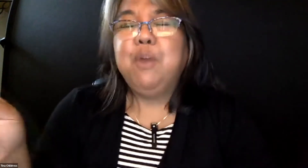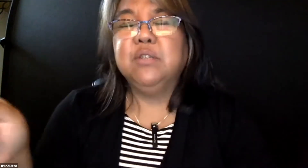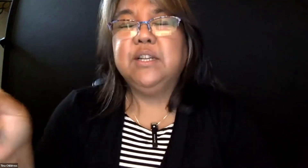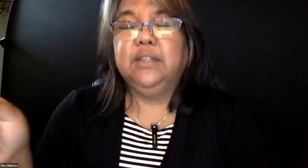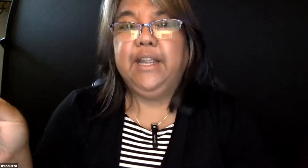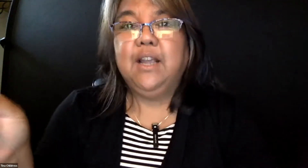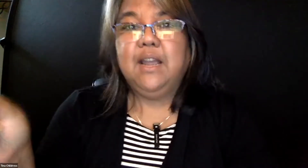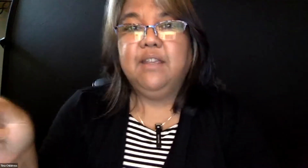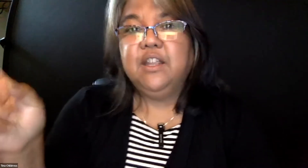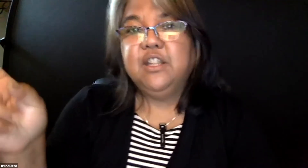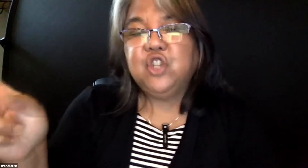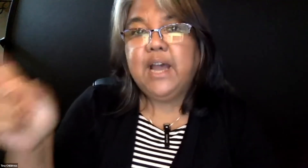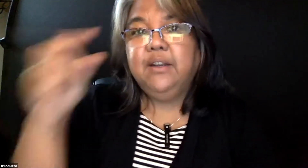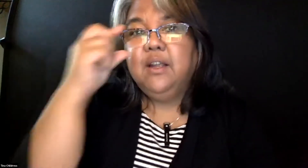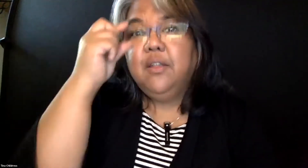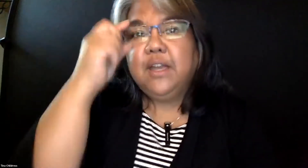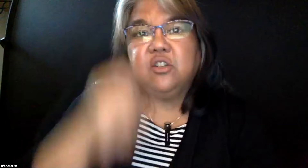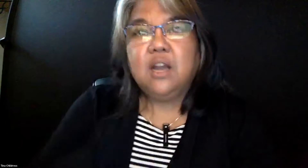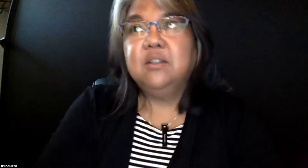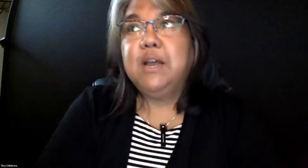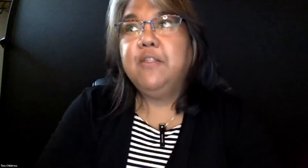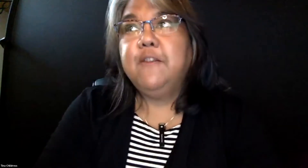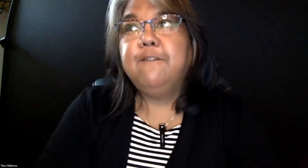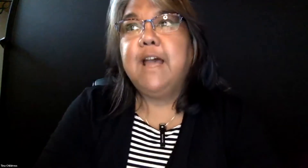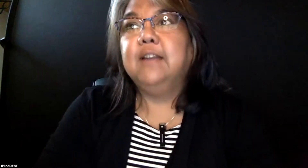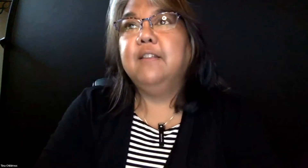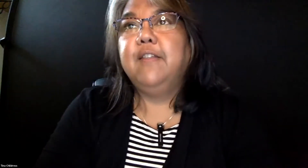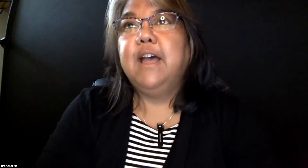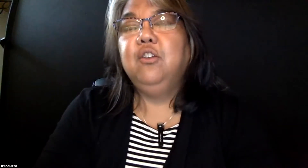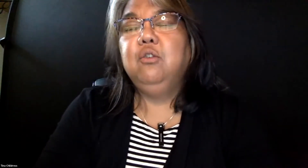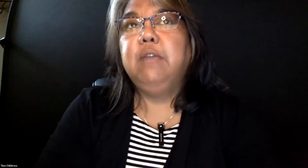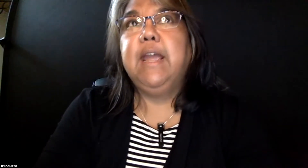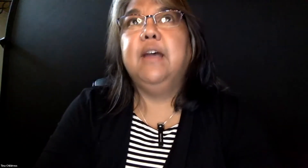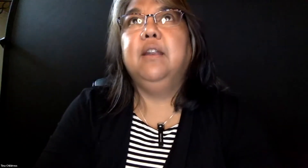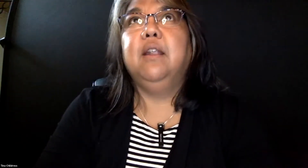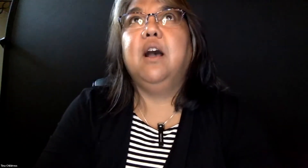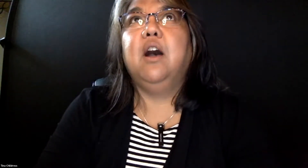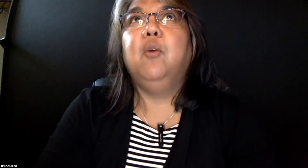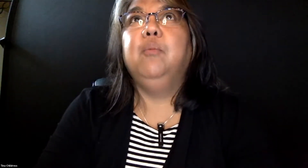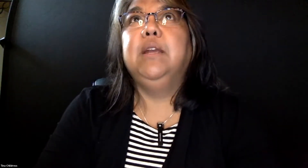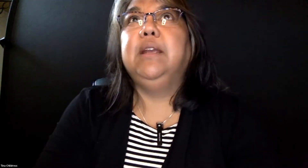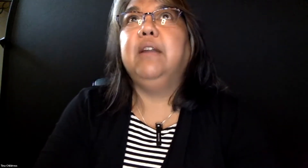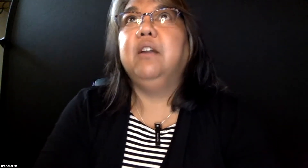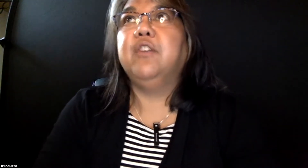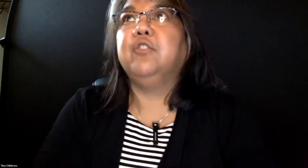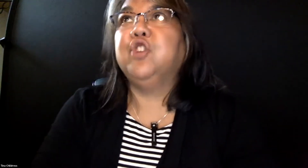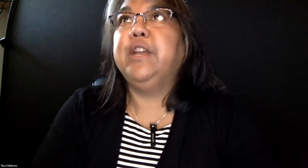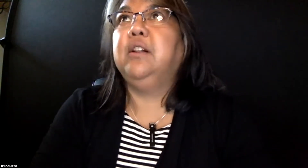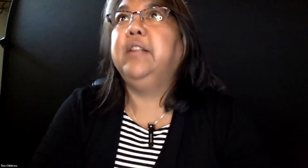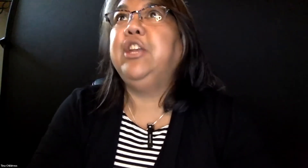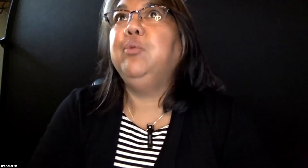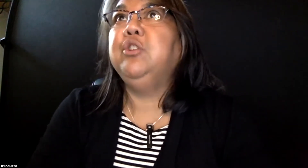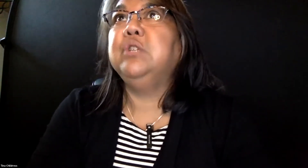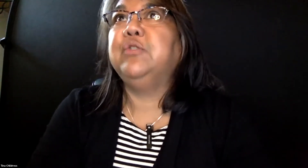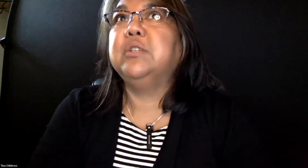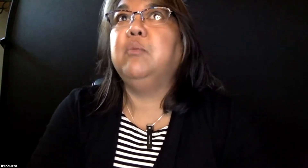I posted a link, I think, in the chat that talked about the fact that you can get another channel